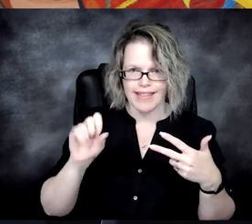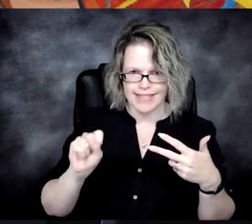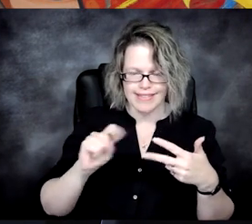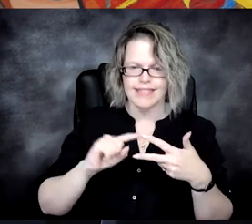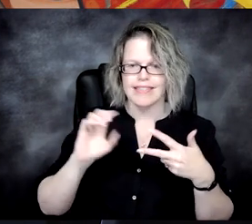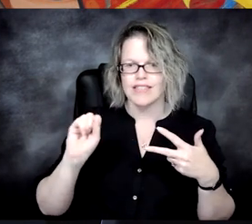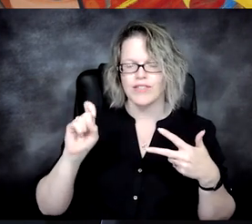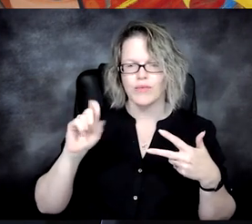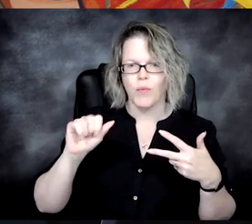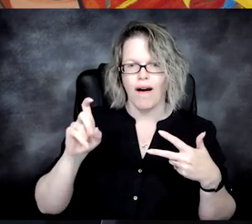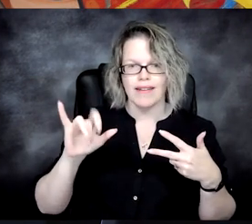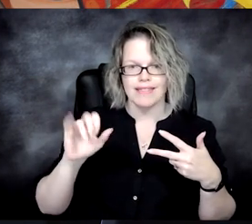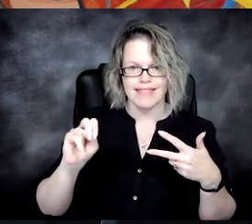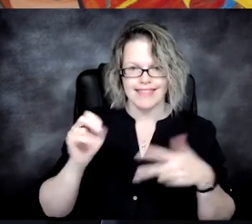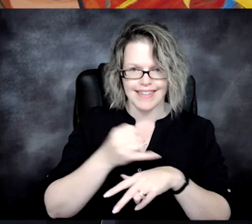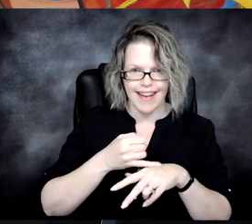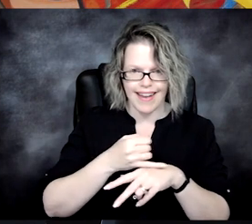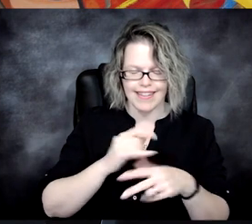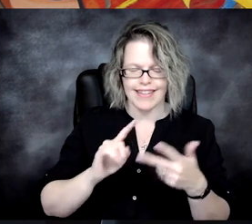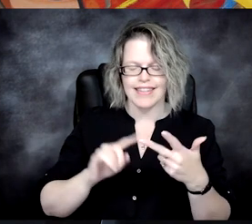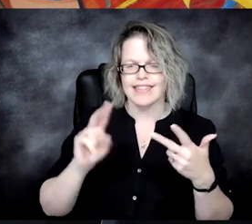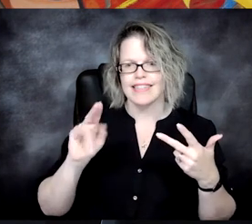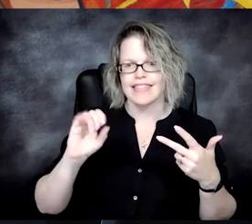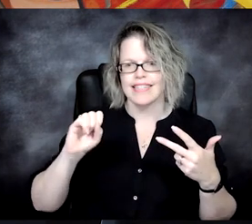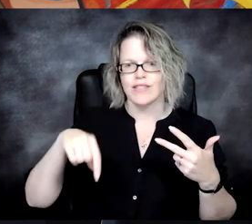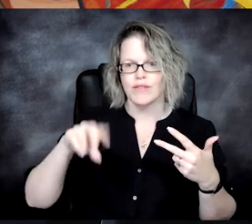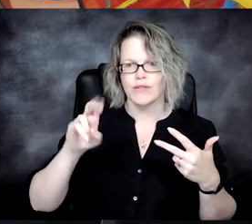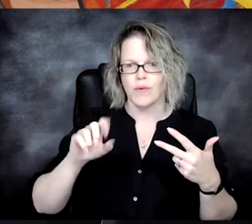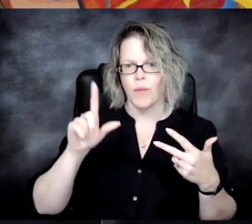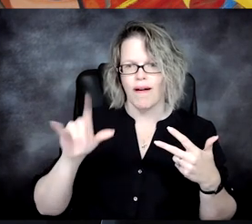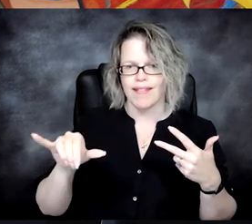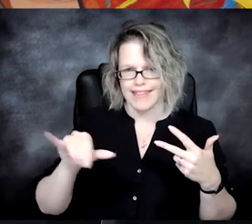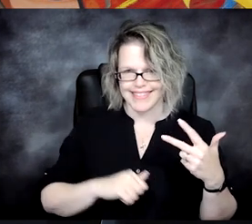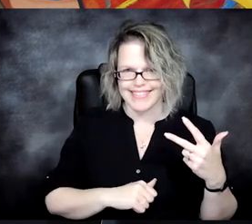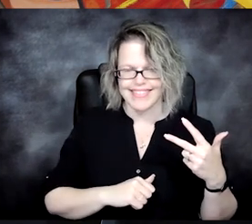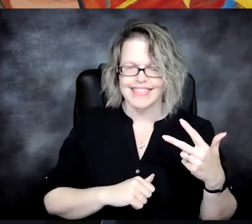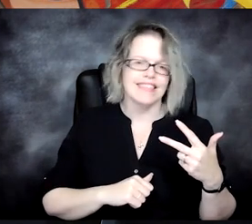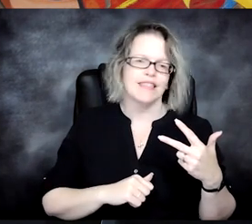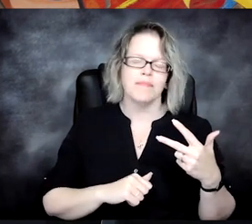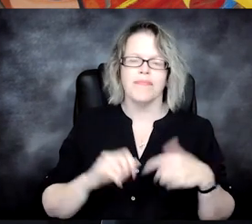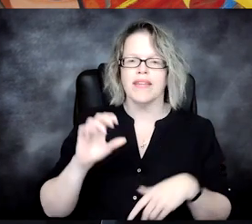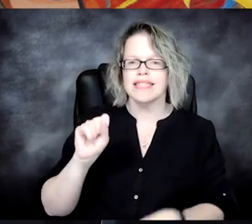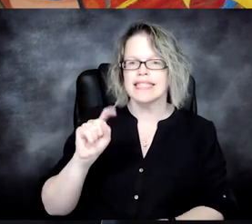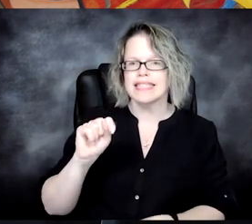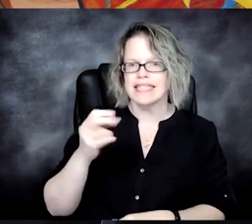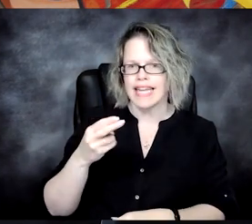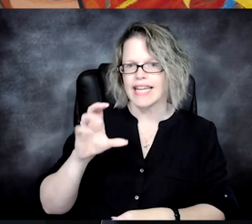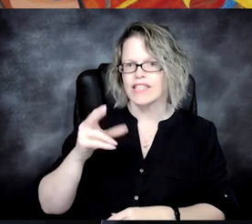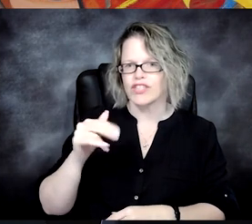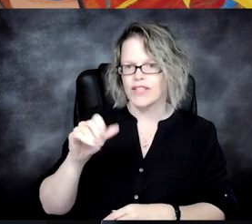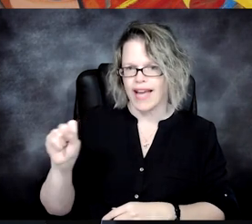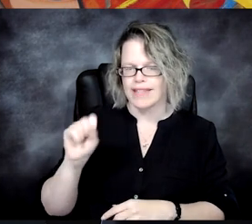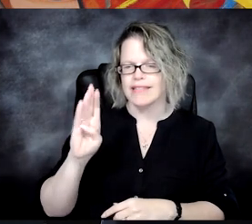Squaxin Island people to our west and north, and the Nisqually to our northeast and east. The stagecast band of the Squaxin